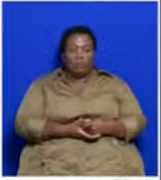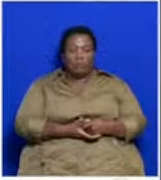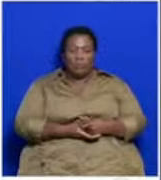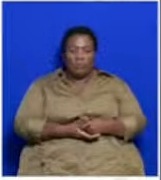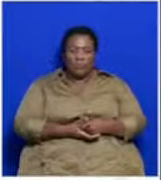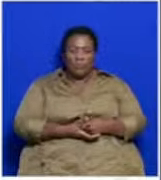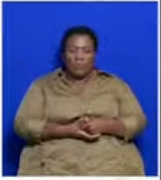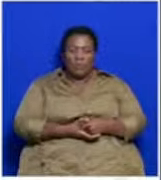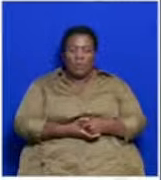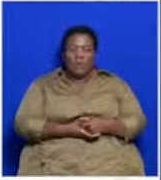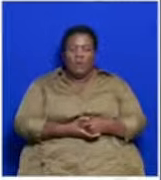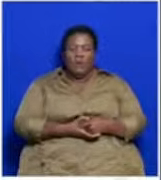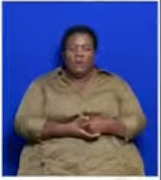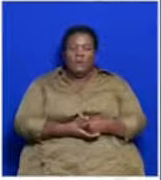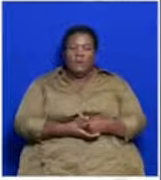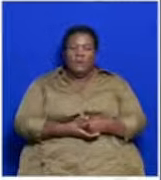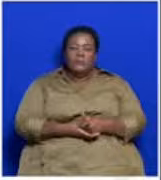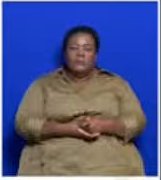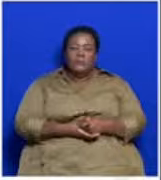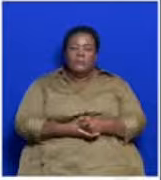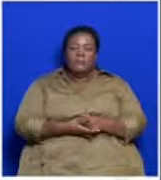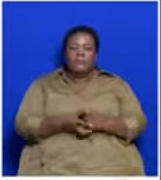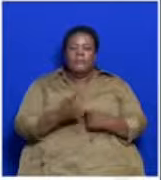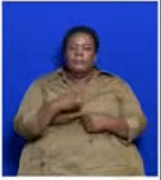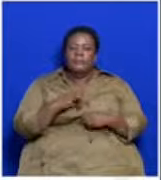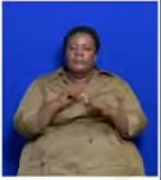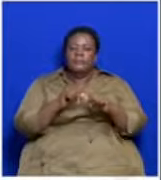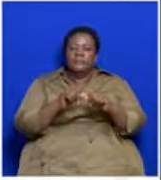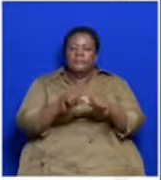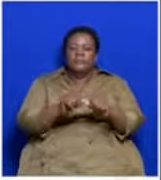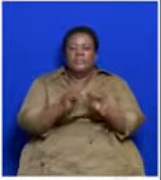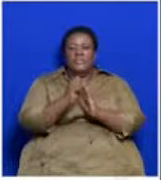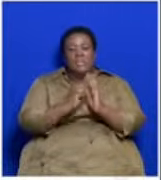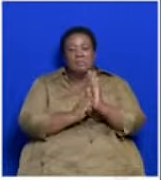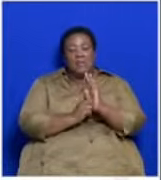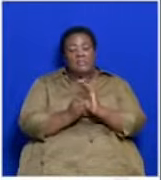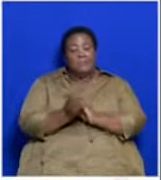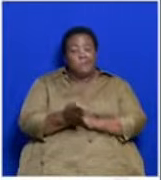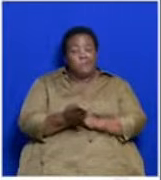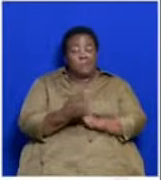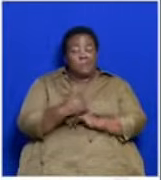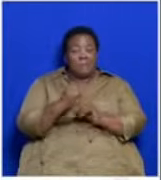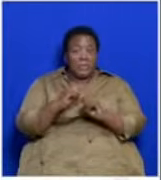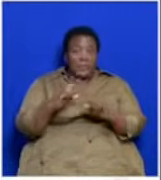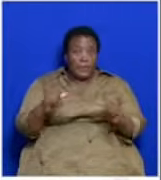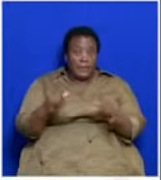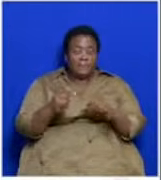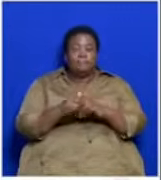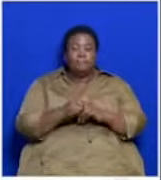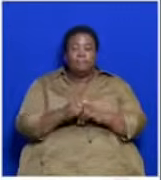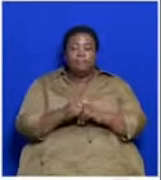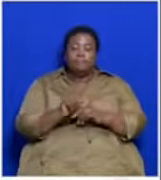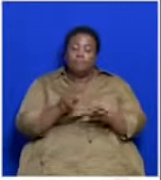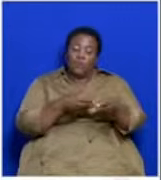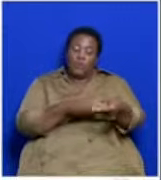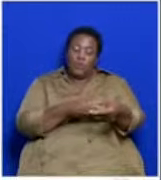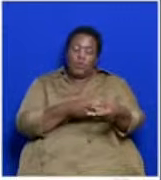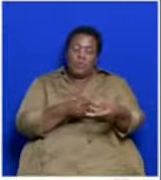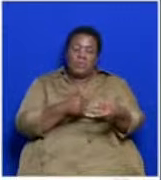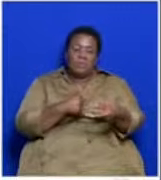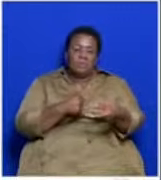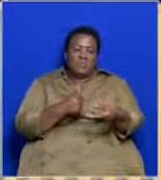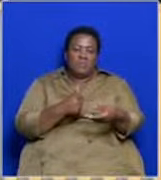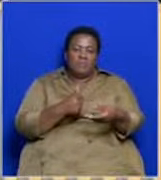go further on, there are statements, I'm aware, in the docket that we don't necessarily have to